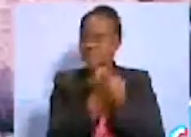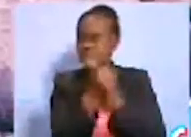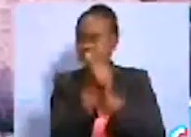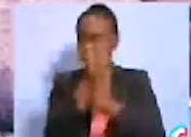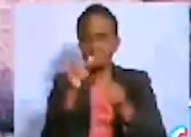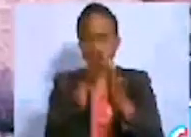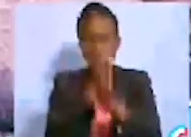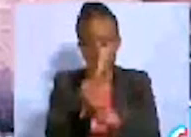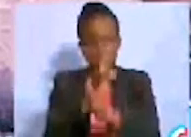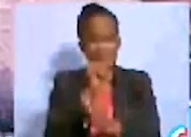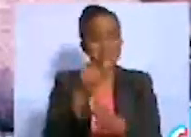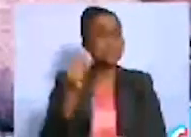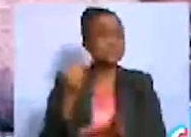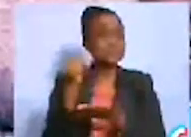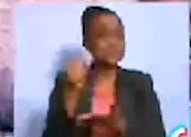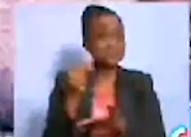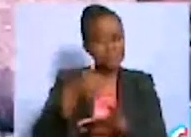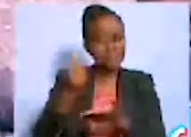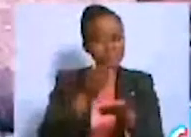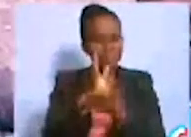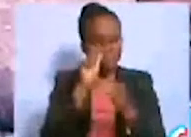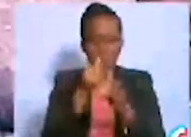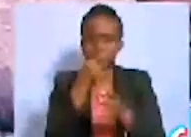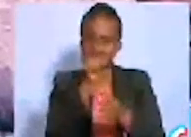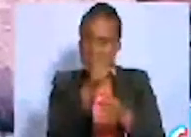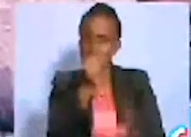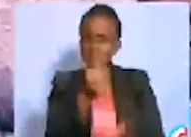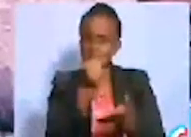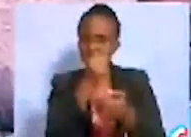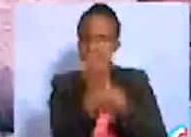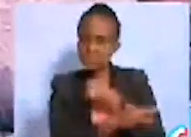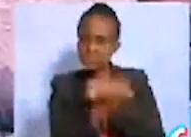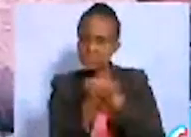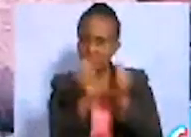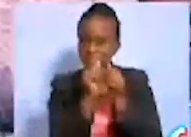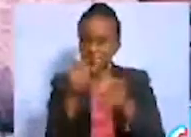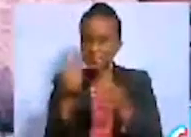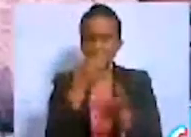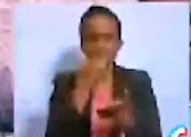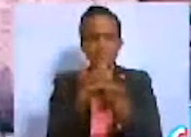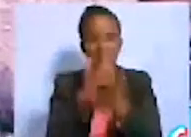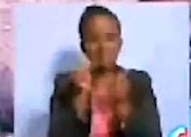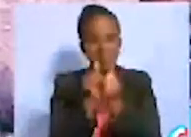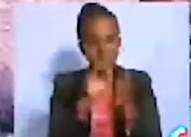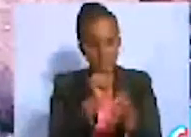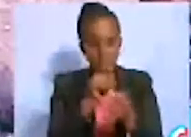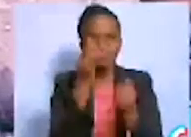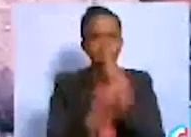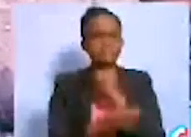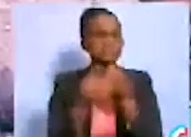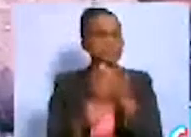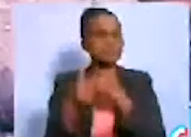any reference to this budget? Is he in order to say this budget is foreign without pointing out to any aspect of it which is